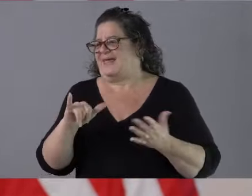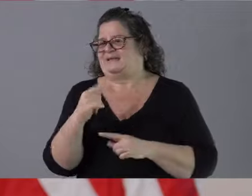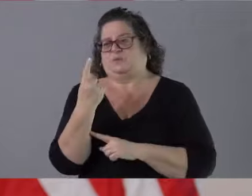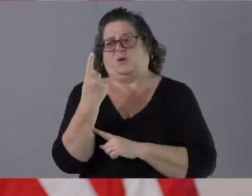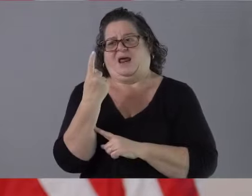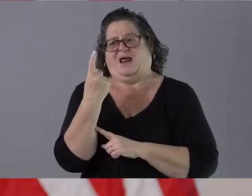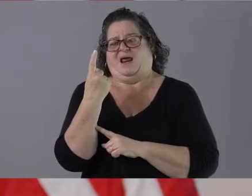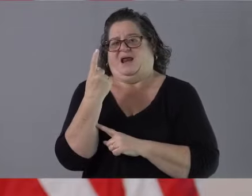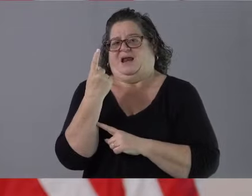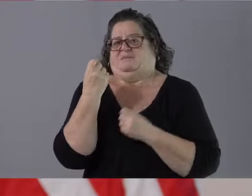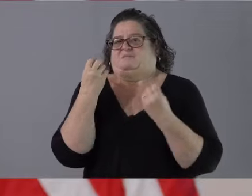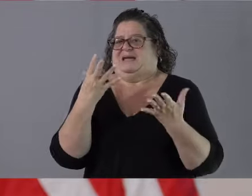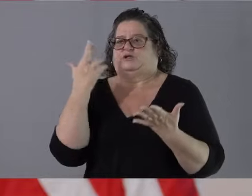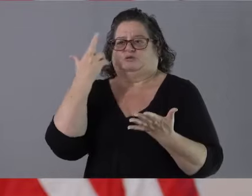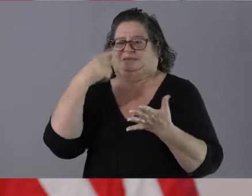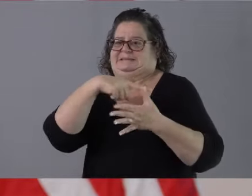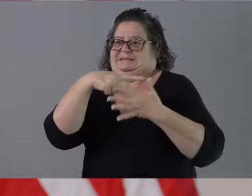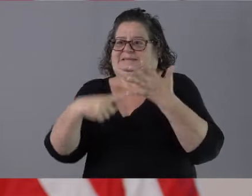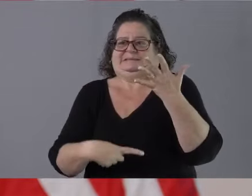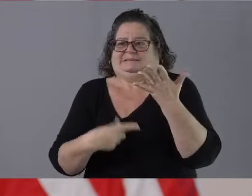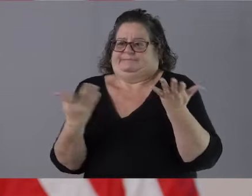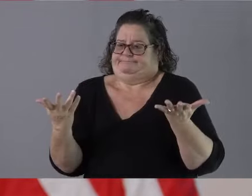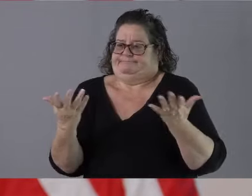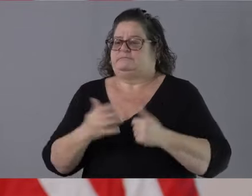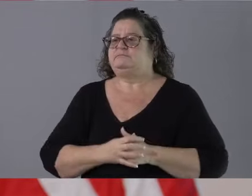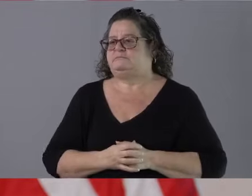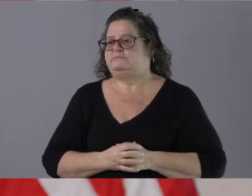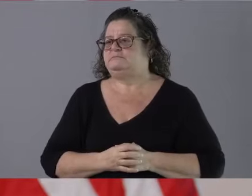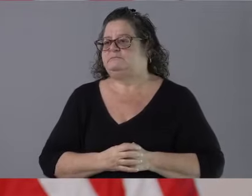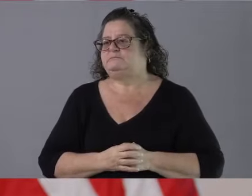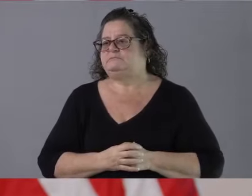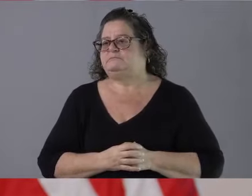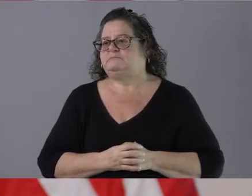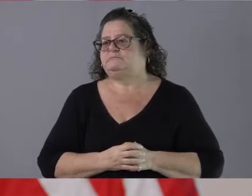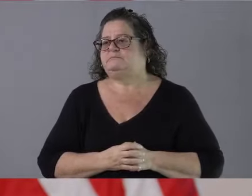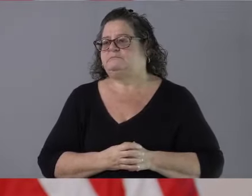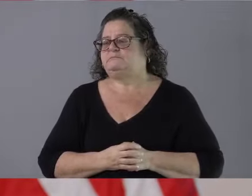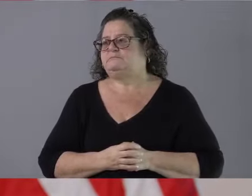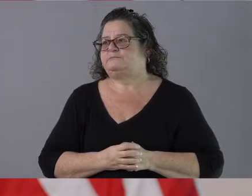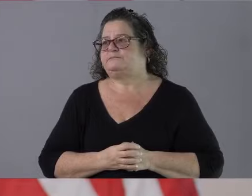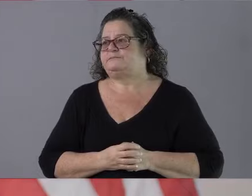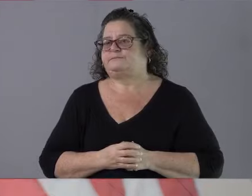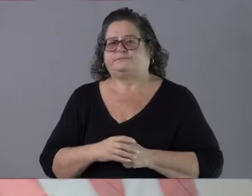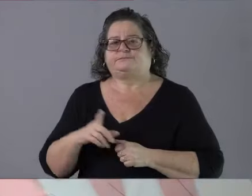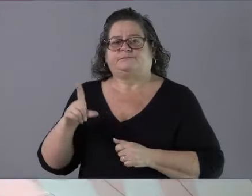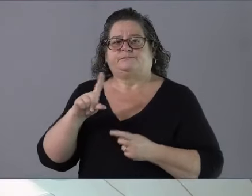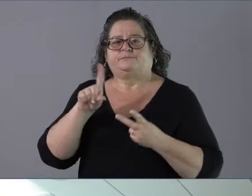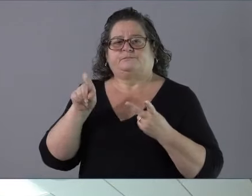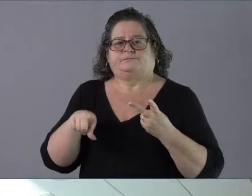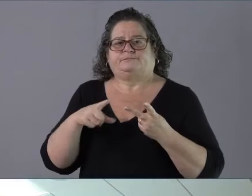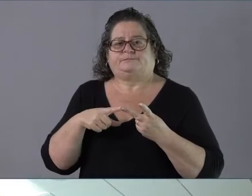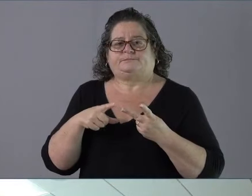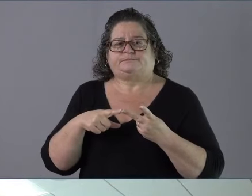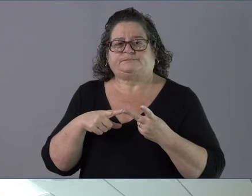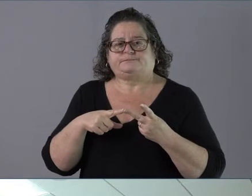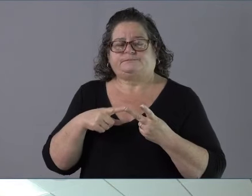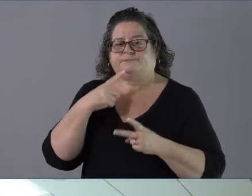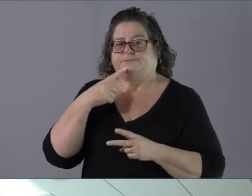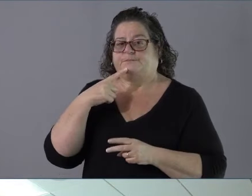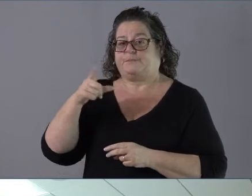in what's going on at the medical examiners and at our hospitals. Okay. Other question for you, Governor. As you know, CDC issues